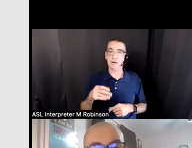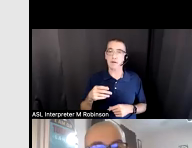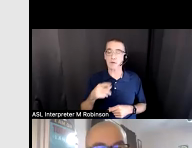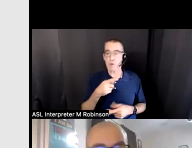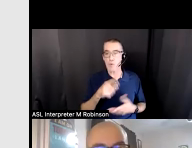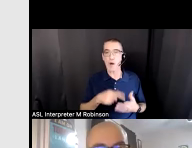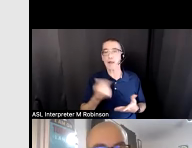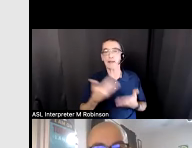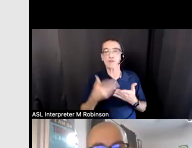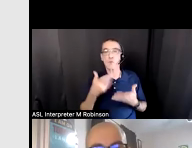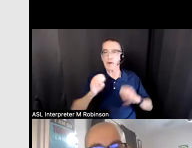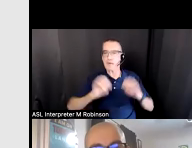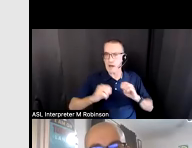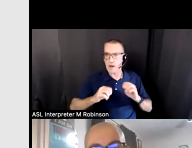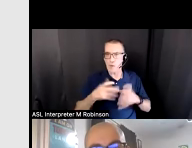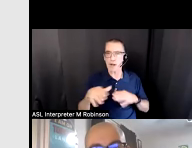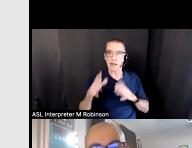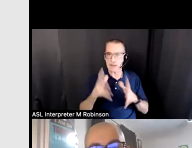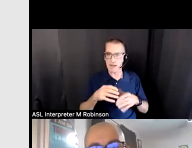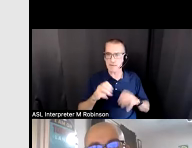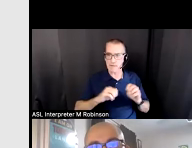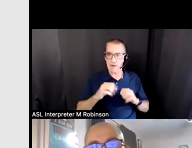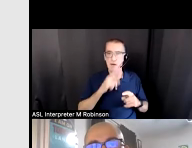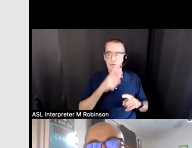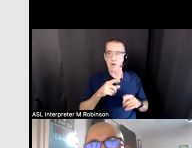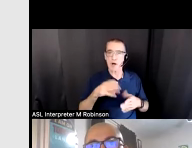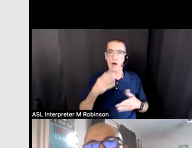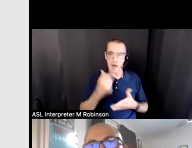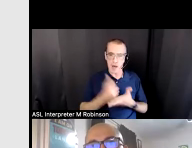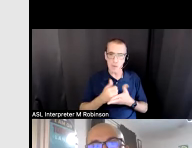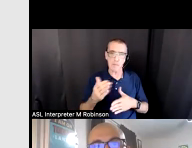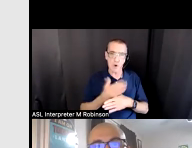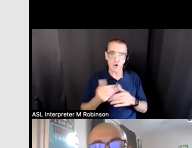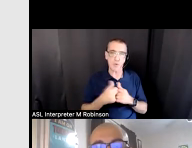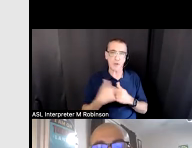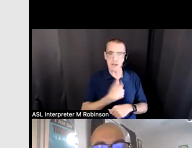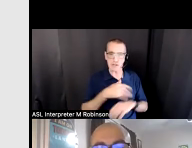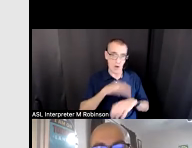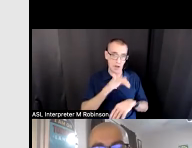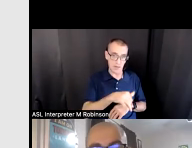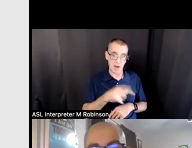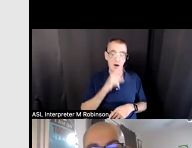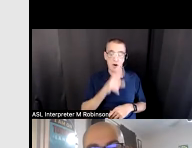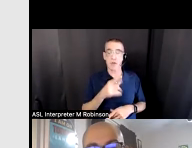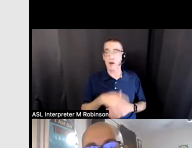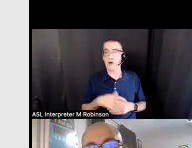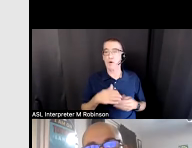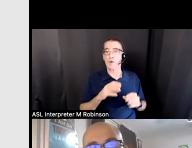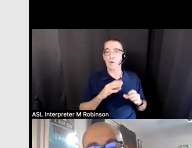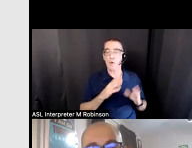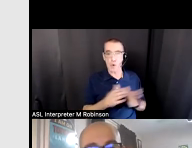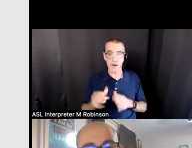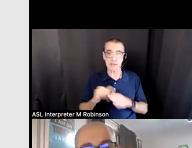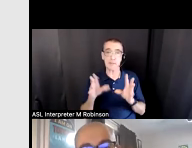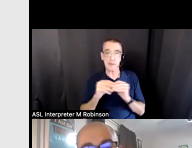want to evaluate? Do you want to lead the evaluation and really help partner with us on that? You know, are there, you know, organizing the meetings and